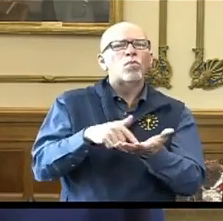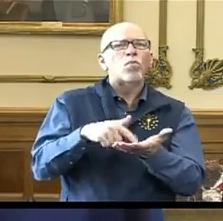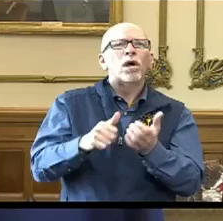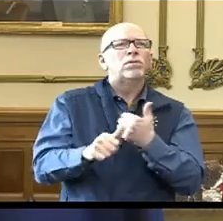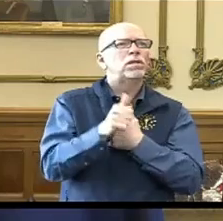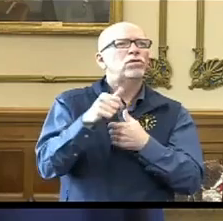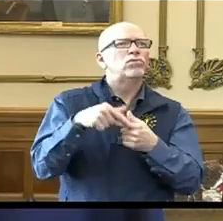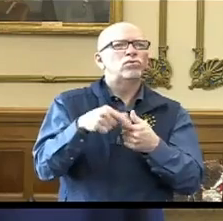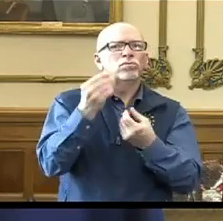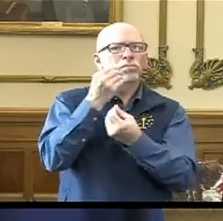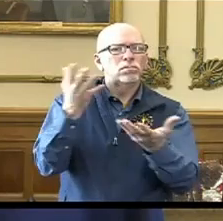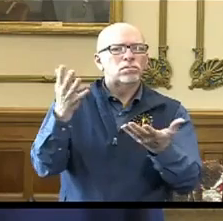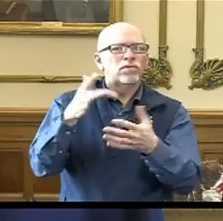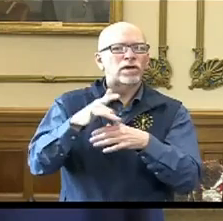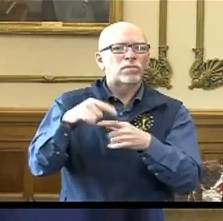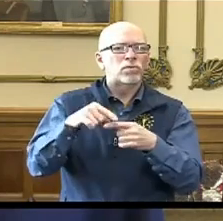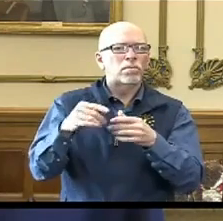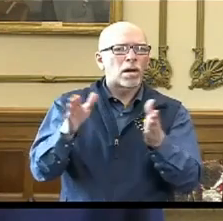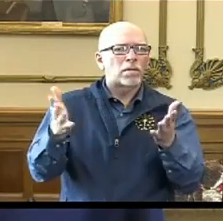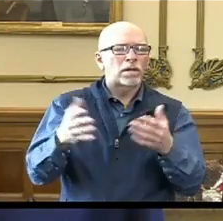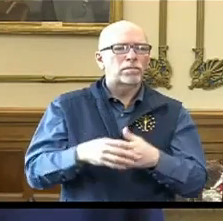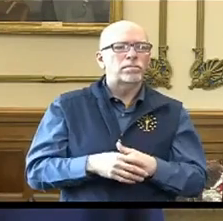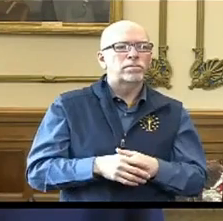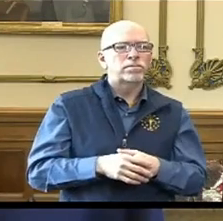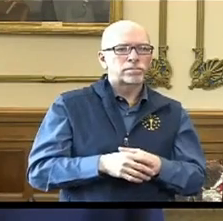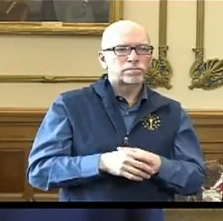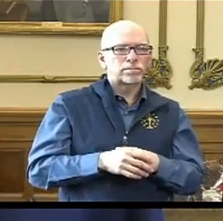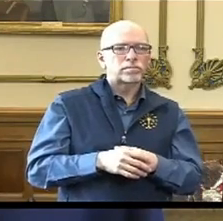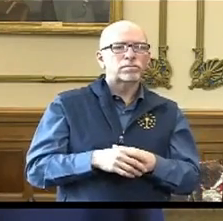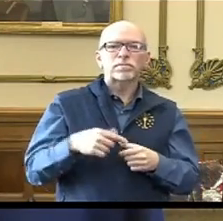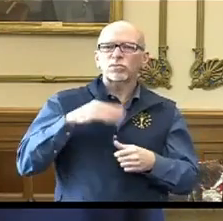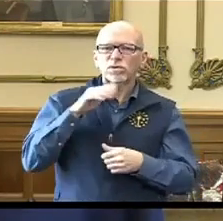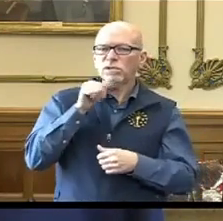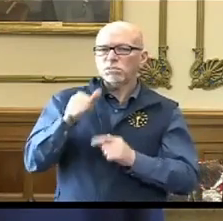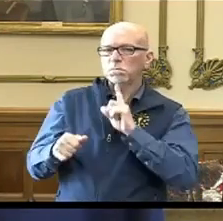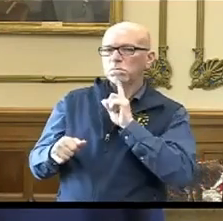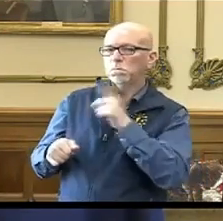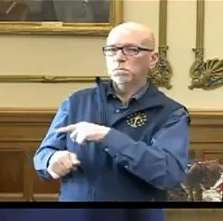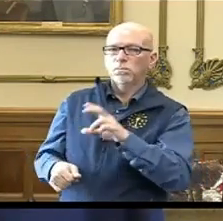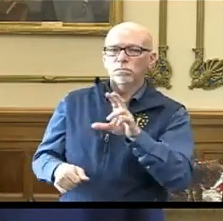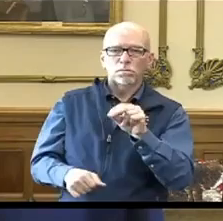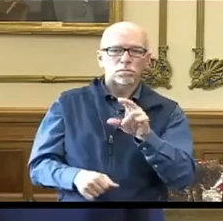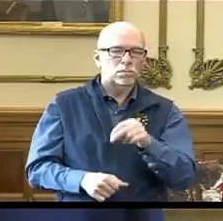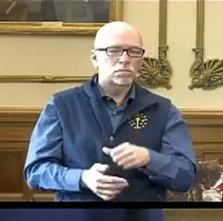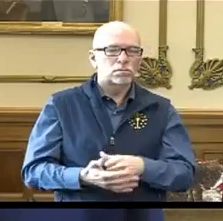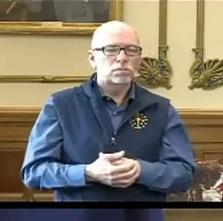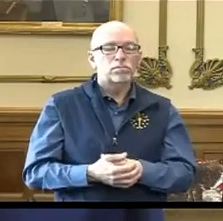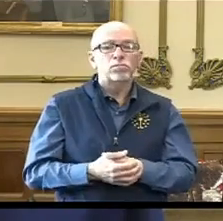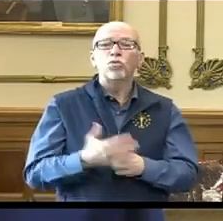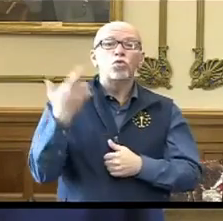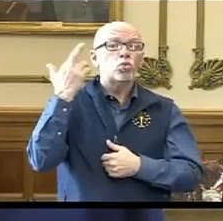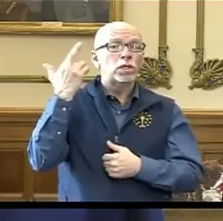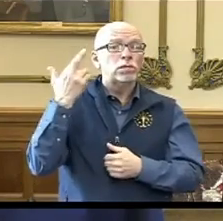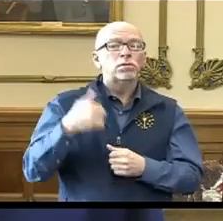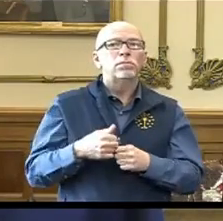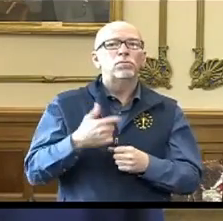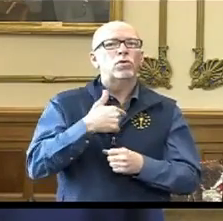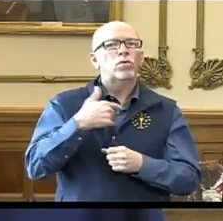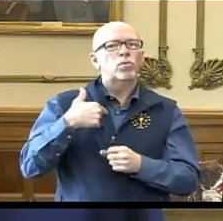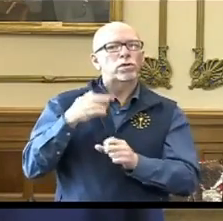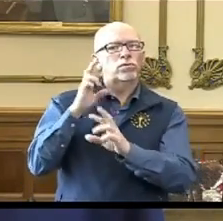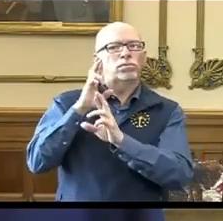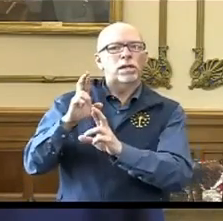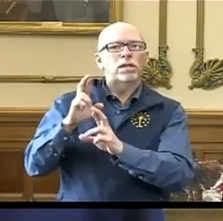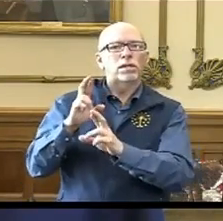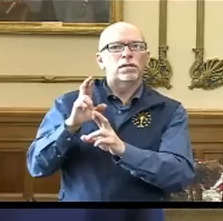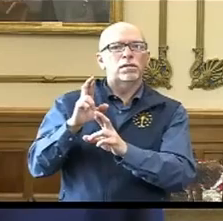danger of making this information available to the public? I will not. And the reason is because we respect